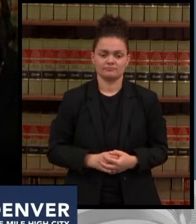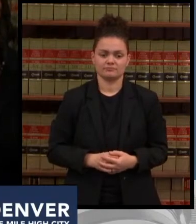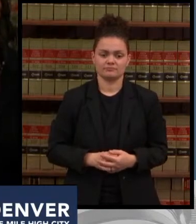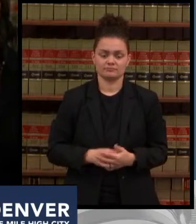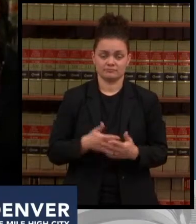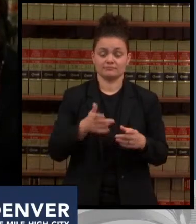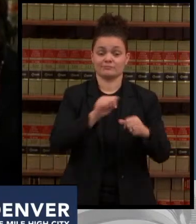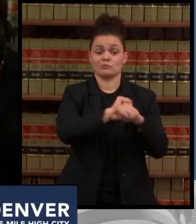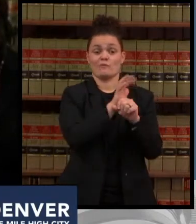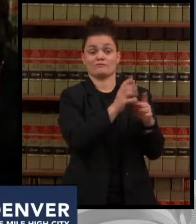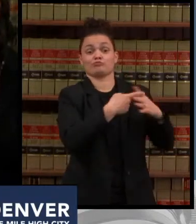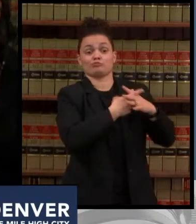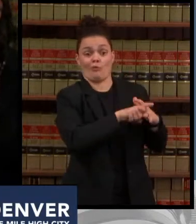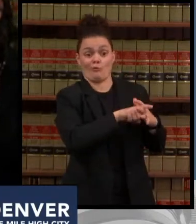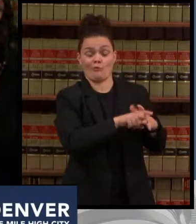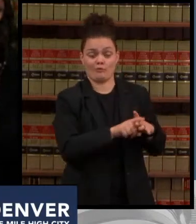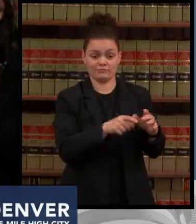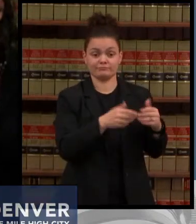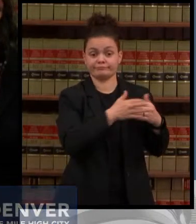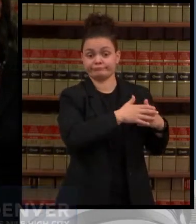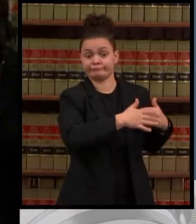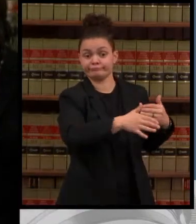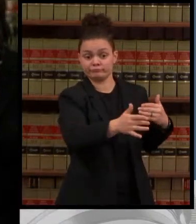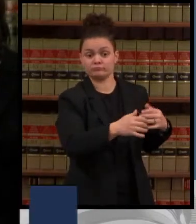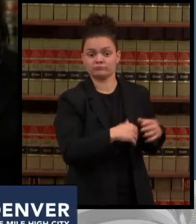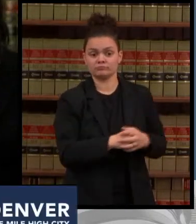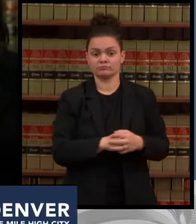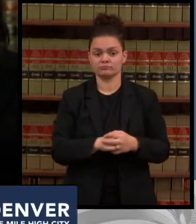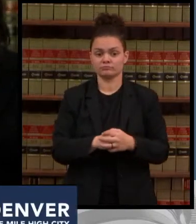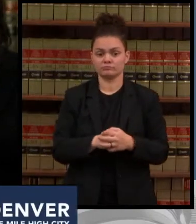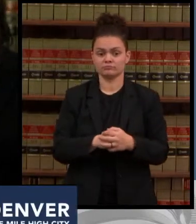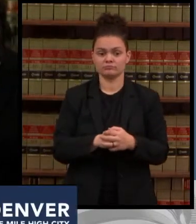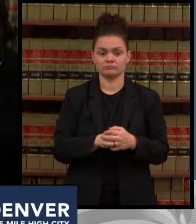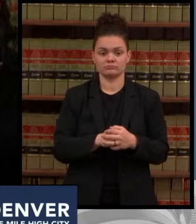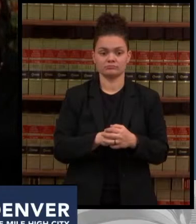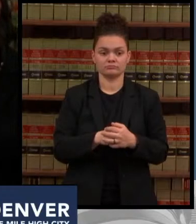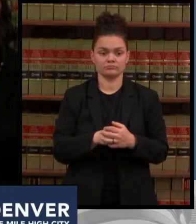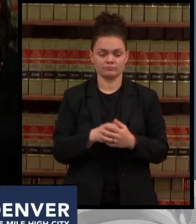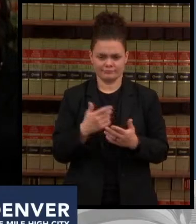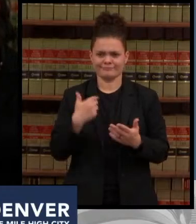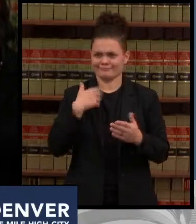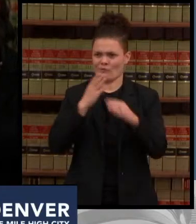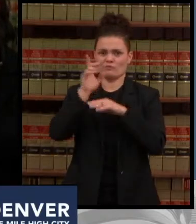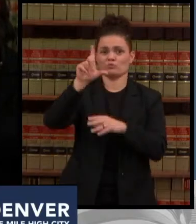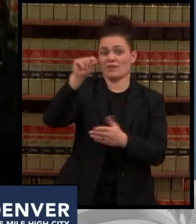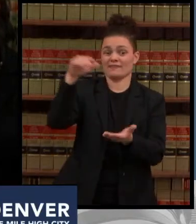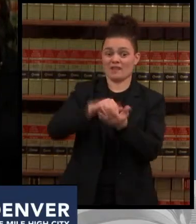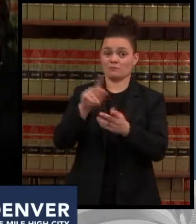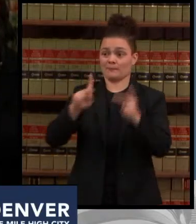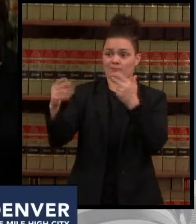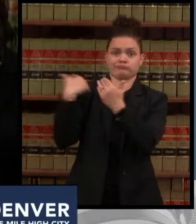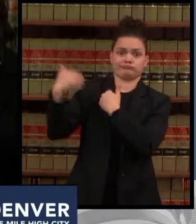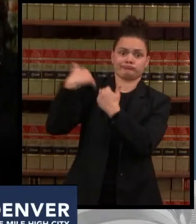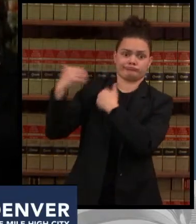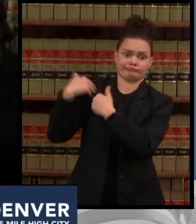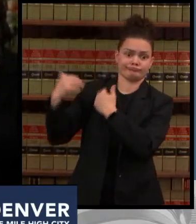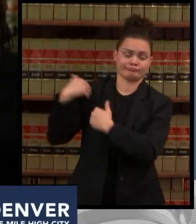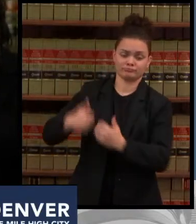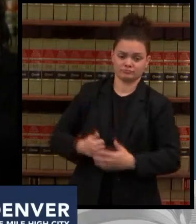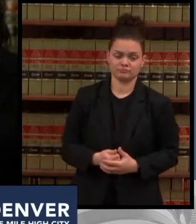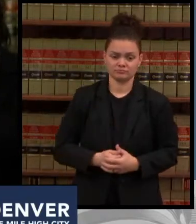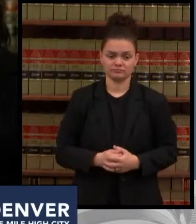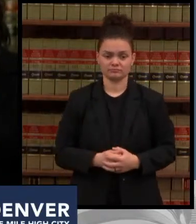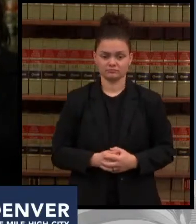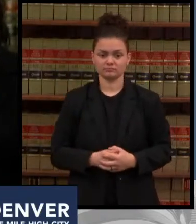compliance. But I want to thank every Denver resident, every business owner who's stepped up to do the right thing, who's complied